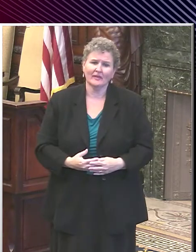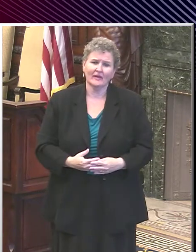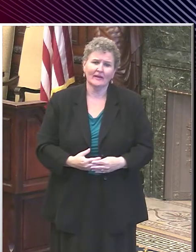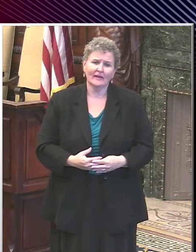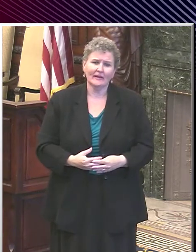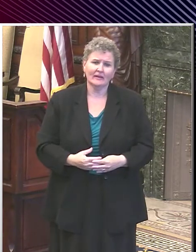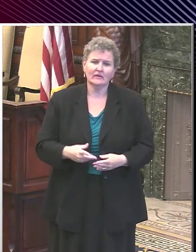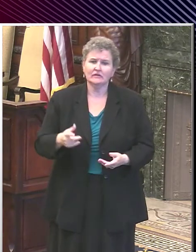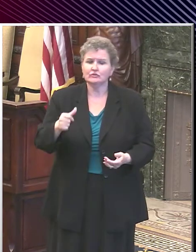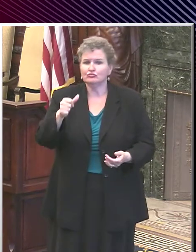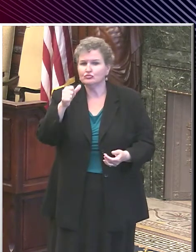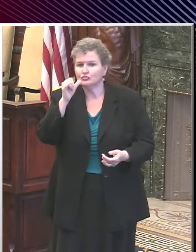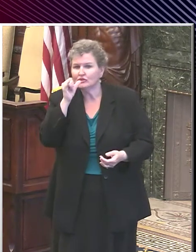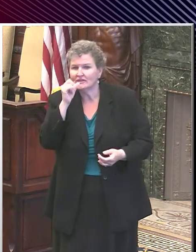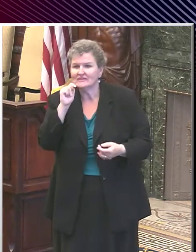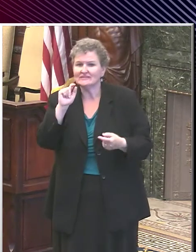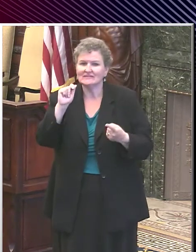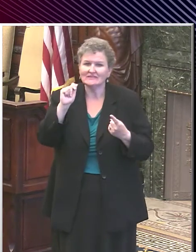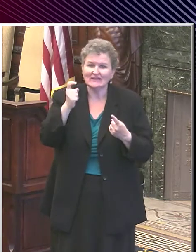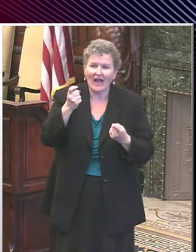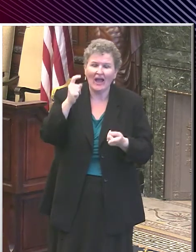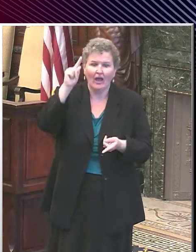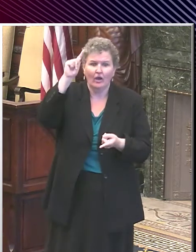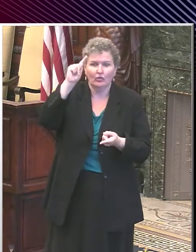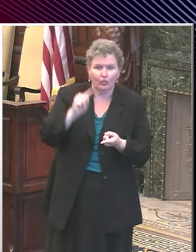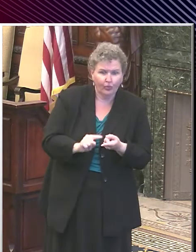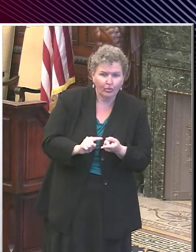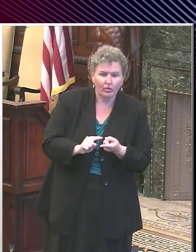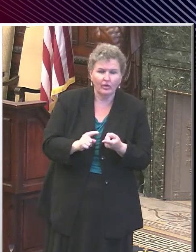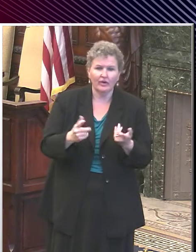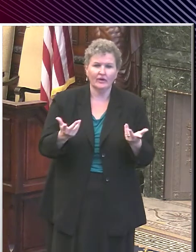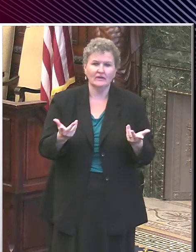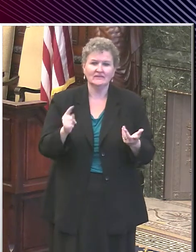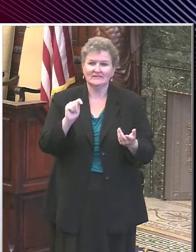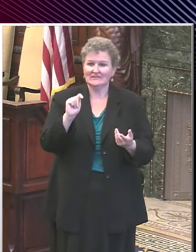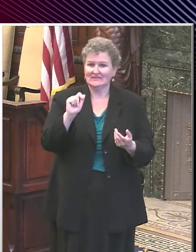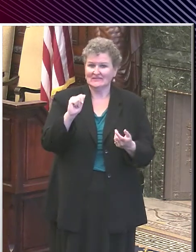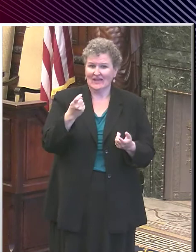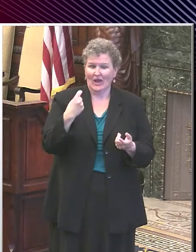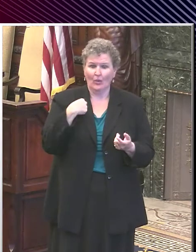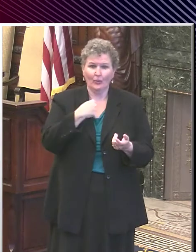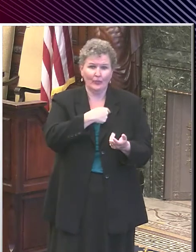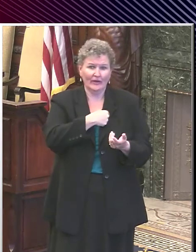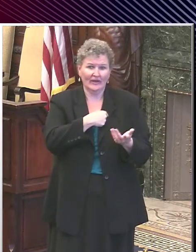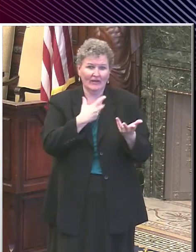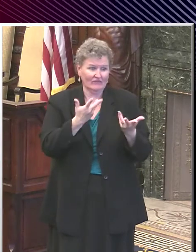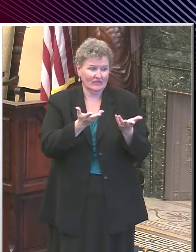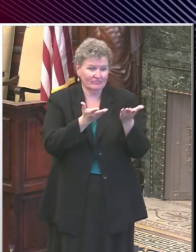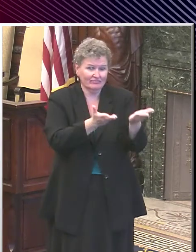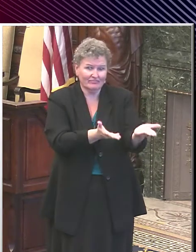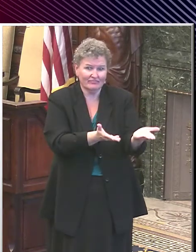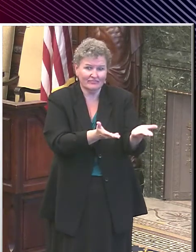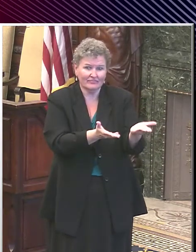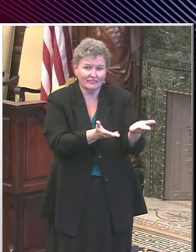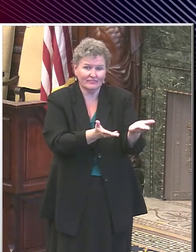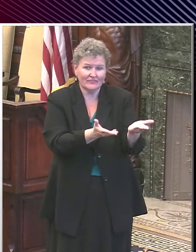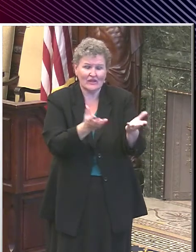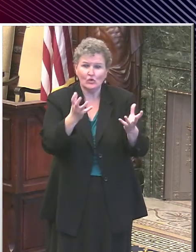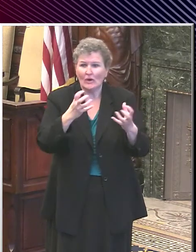down substantially, and it's understandable. Other taxes that we're viewing are hanging in there, and some are doing better than we thought.